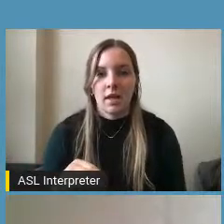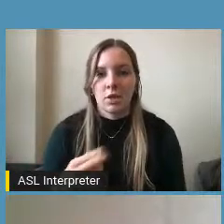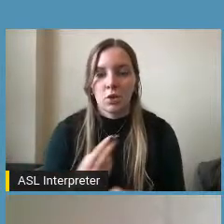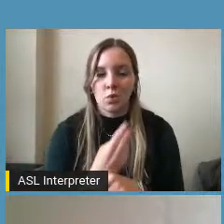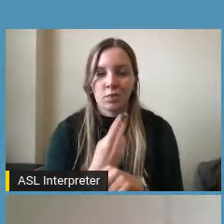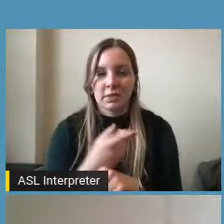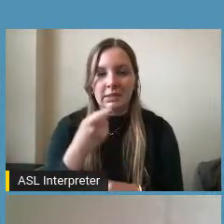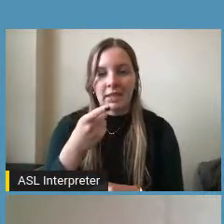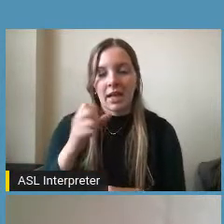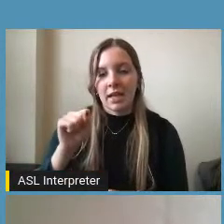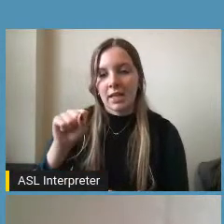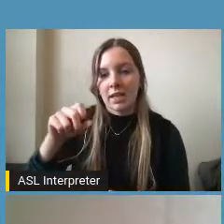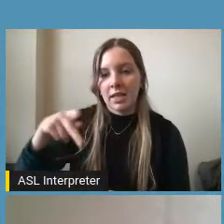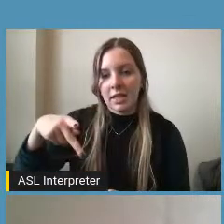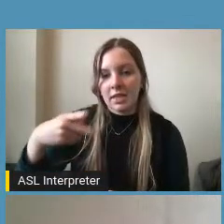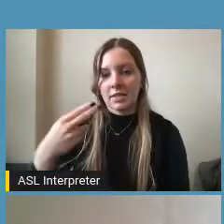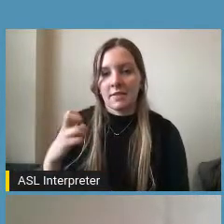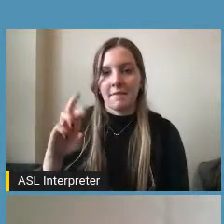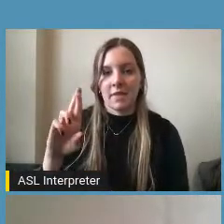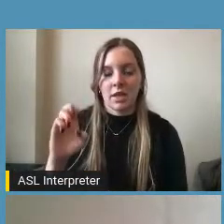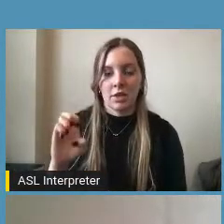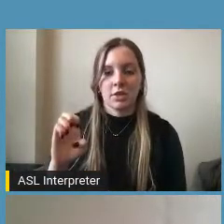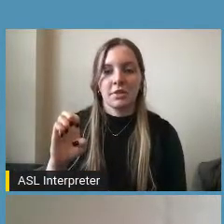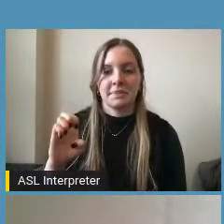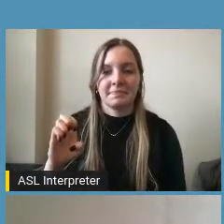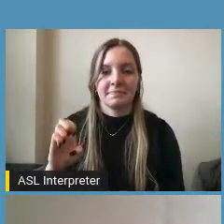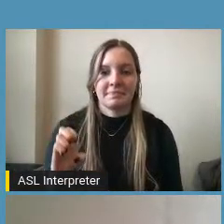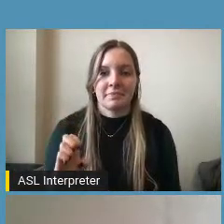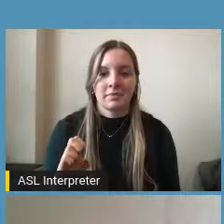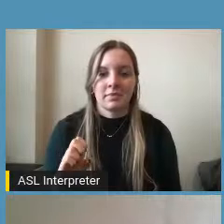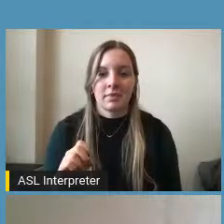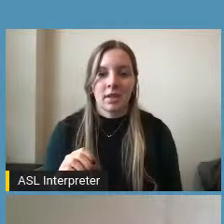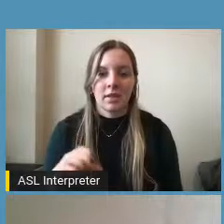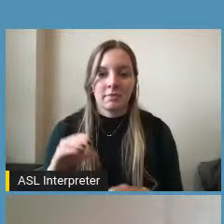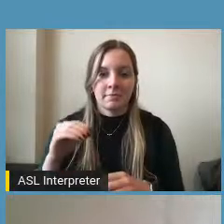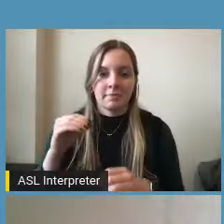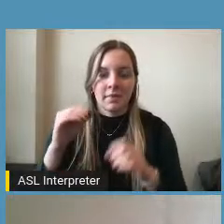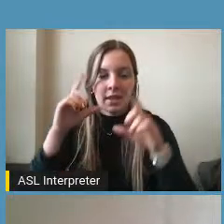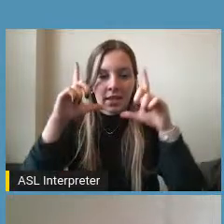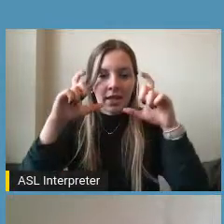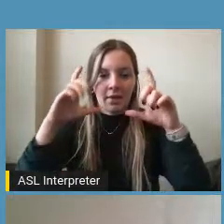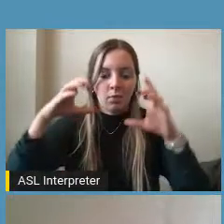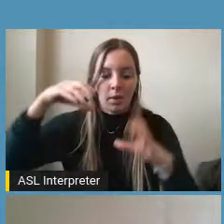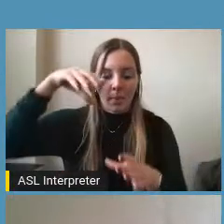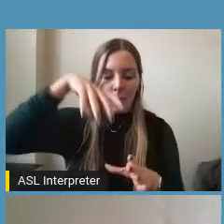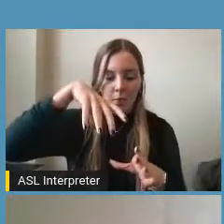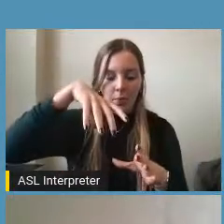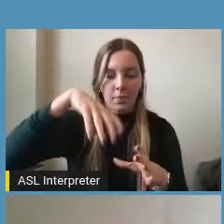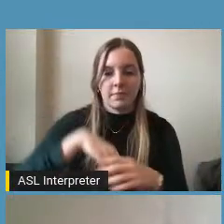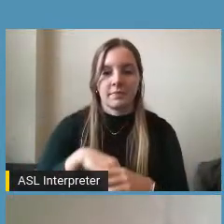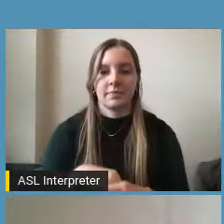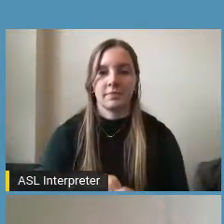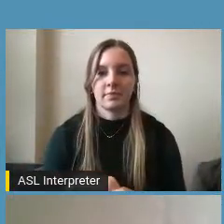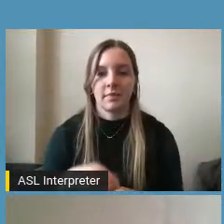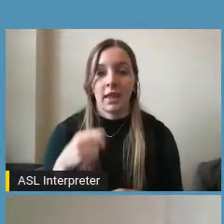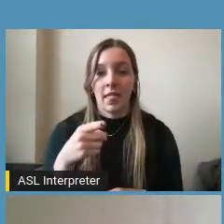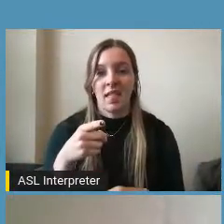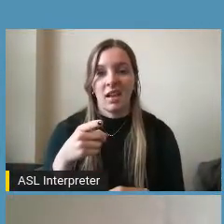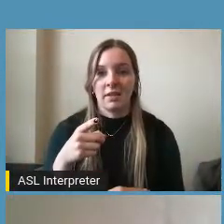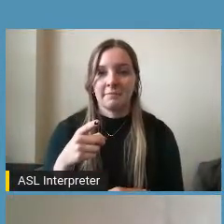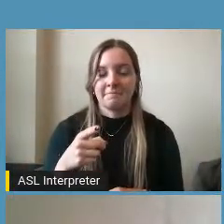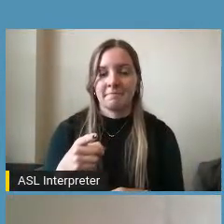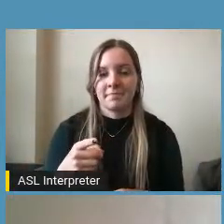can figure that out. So here is a basic example of an RTI setup. I have the camera